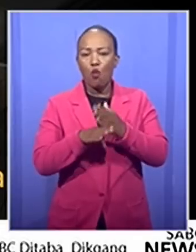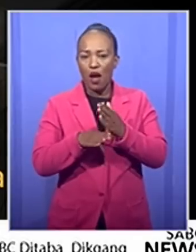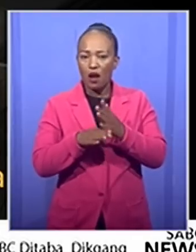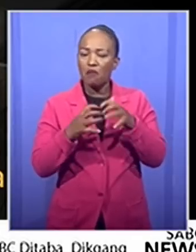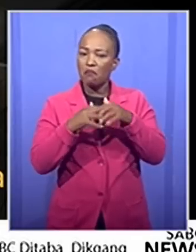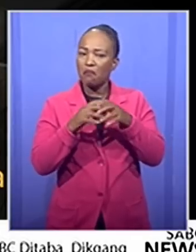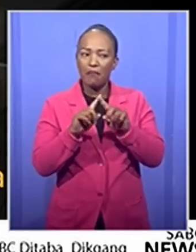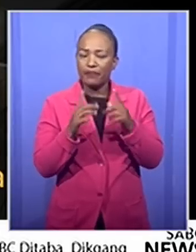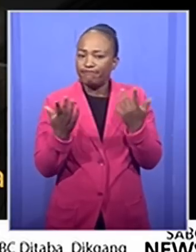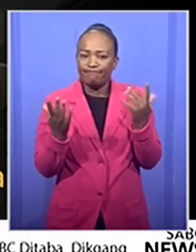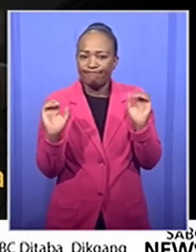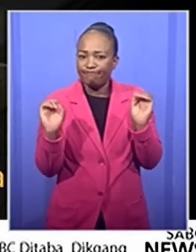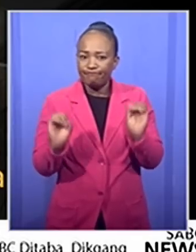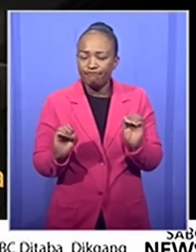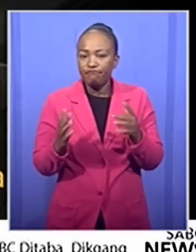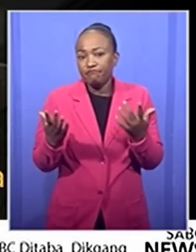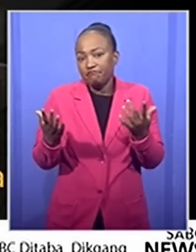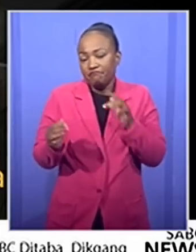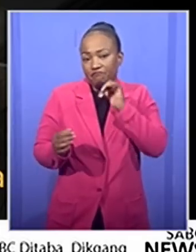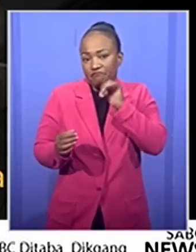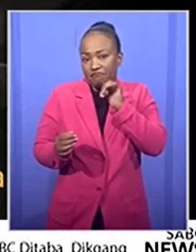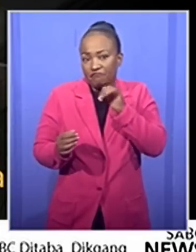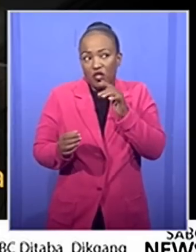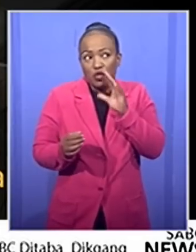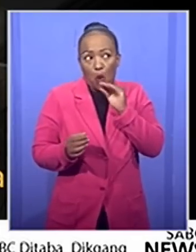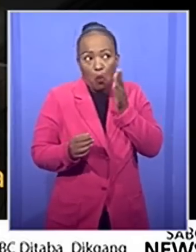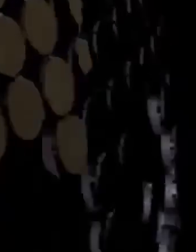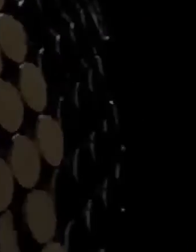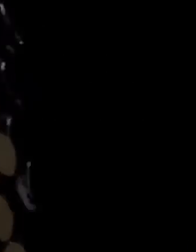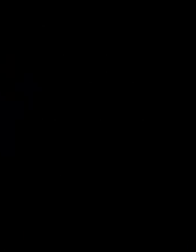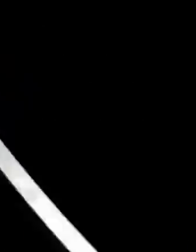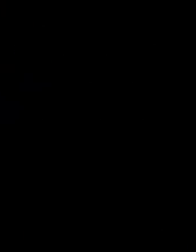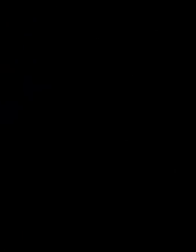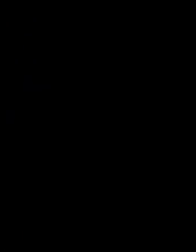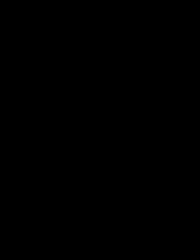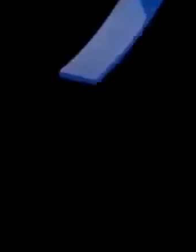phethagale se jerno re tla re ke dipitse ra bona ka mebala